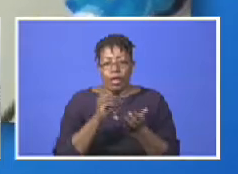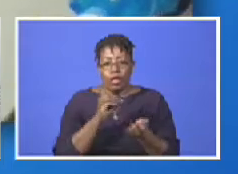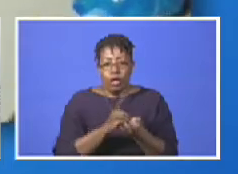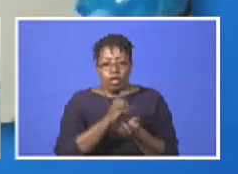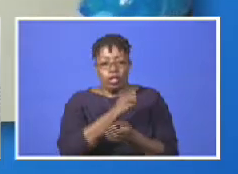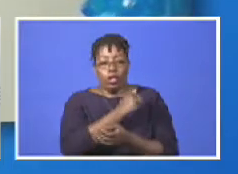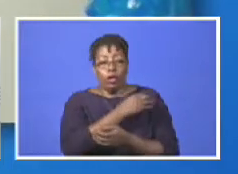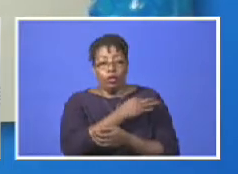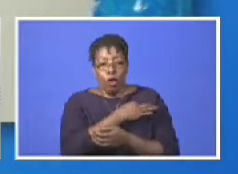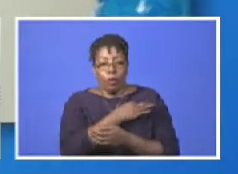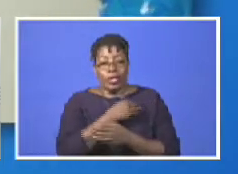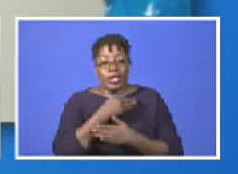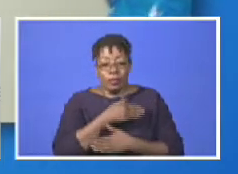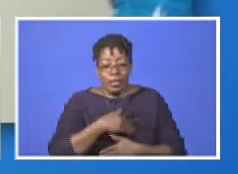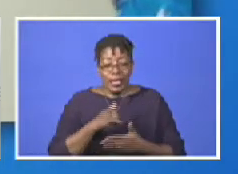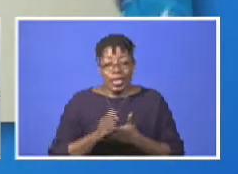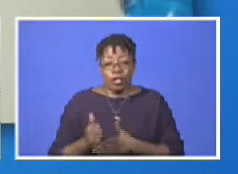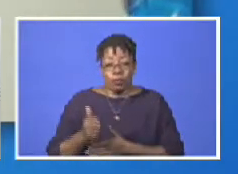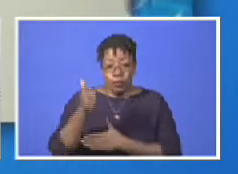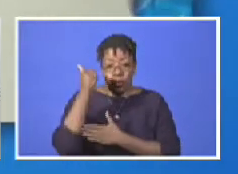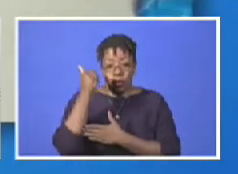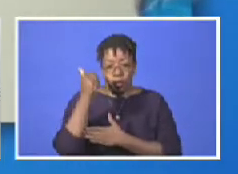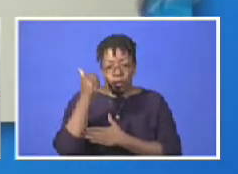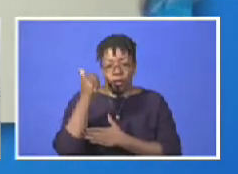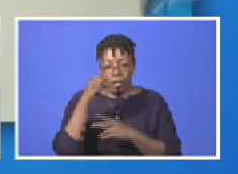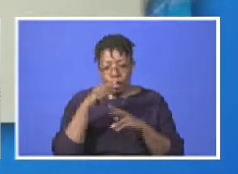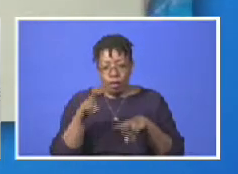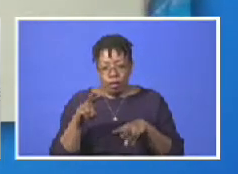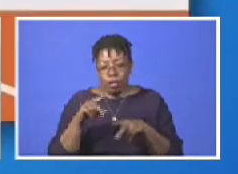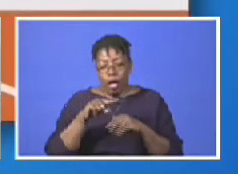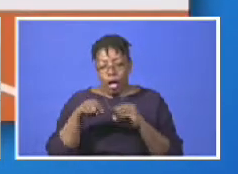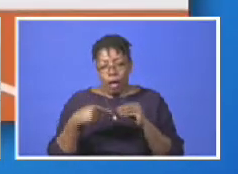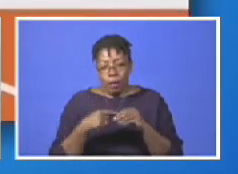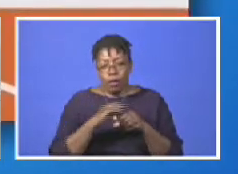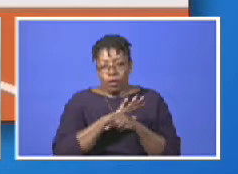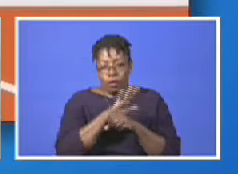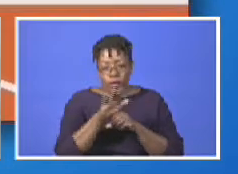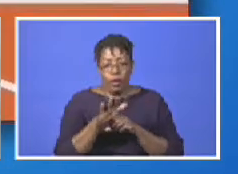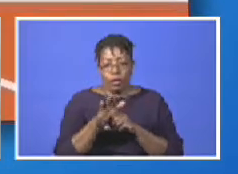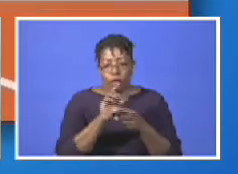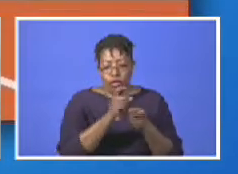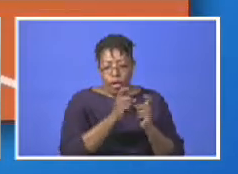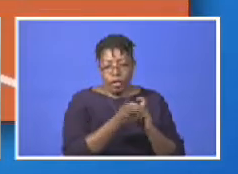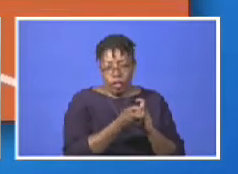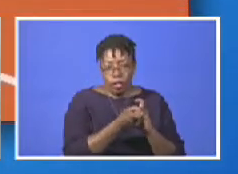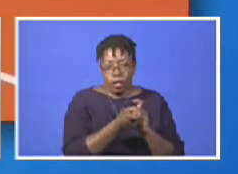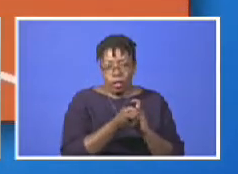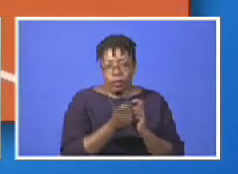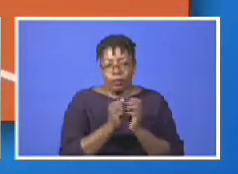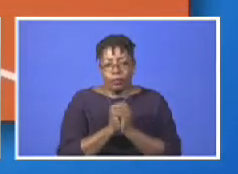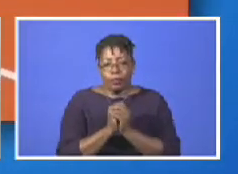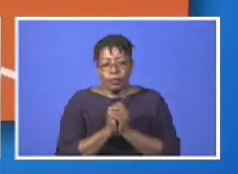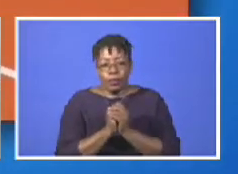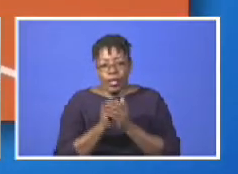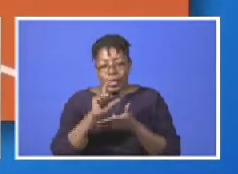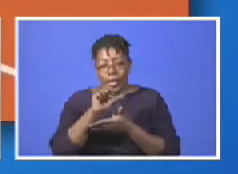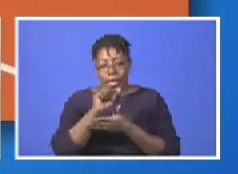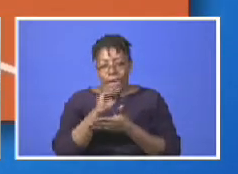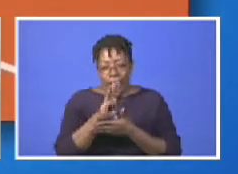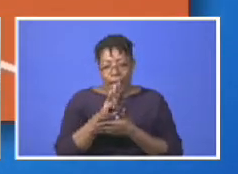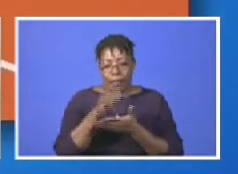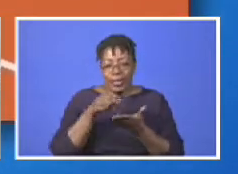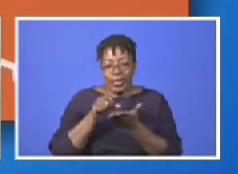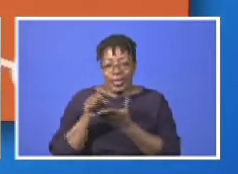is pleased that officials are boosting surveillance efforts regarding COVID-19 mutations. The National Reference Lab recently sent